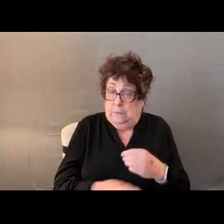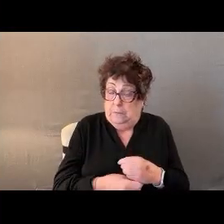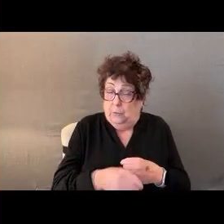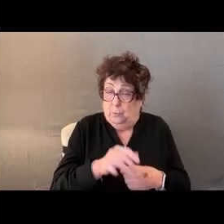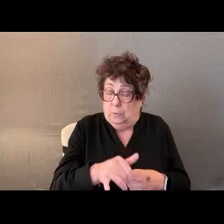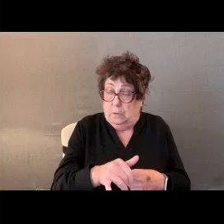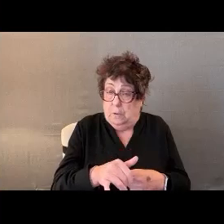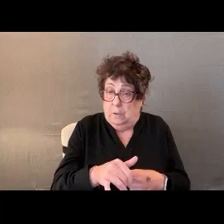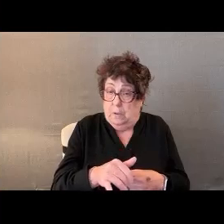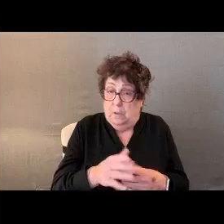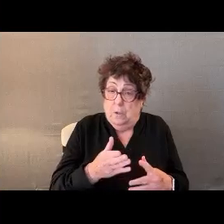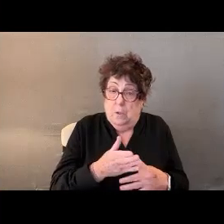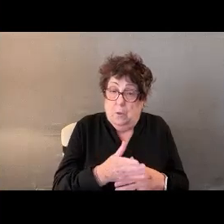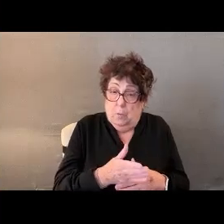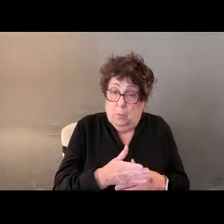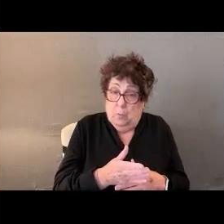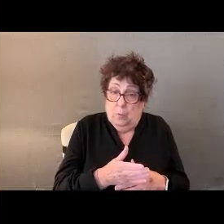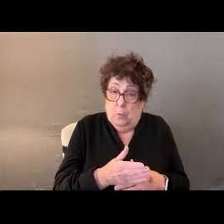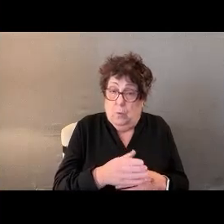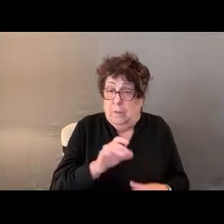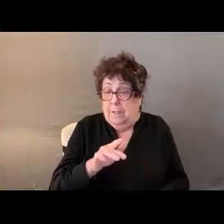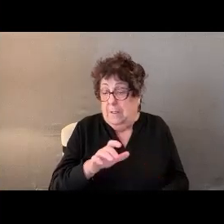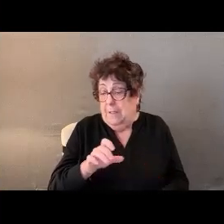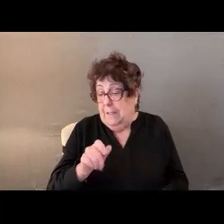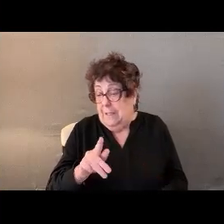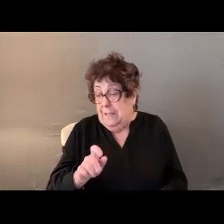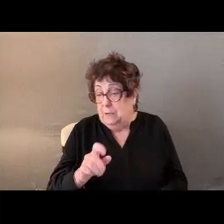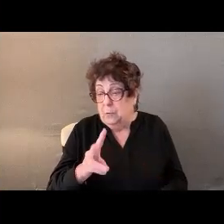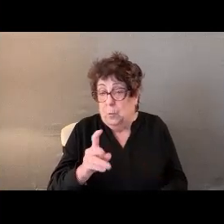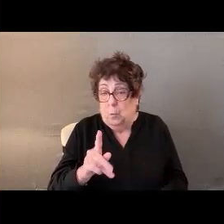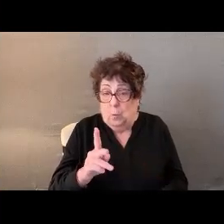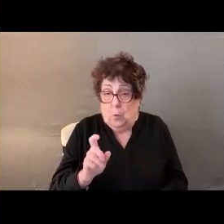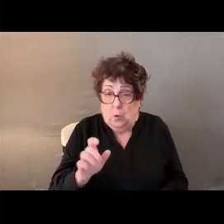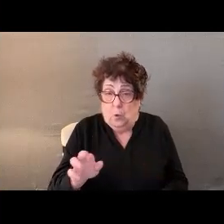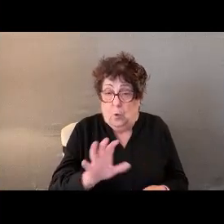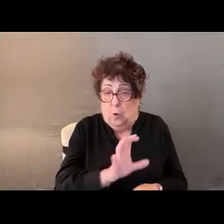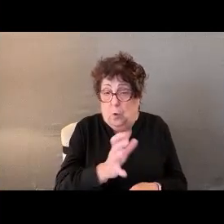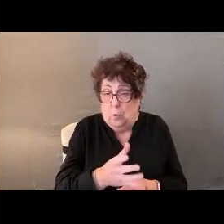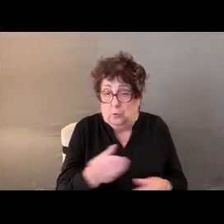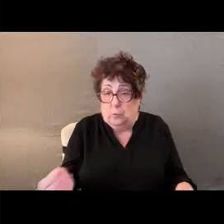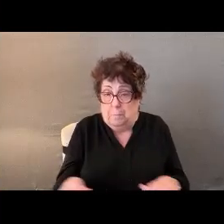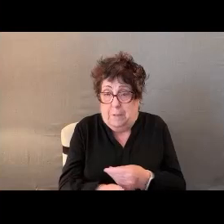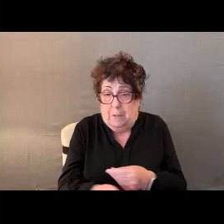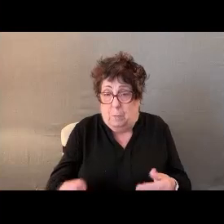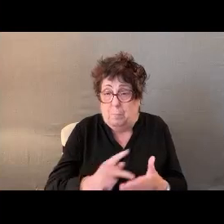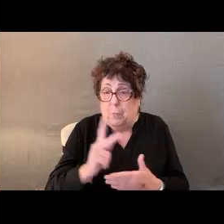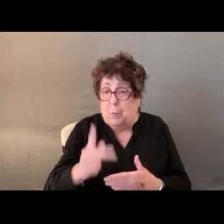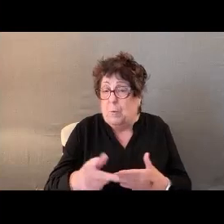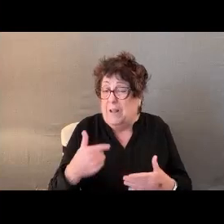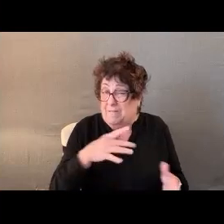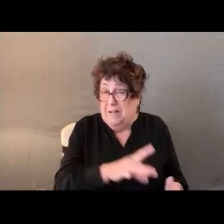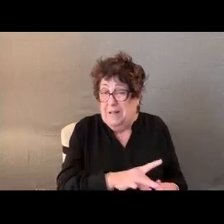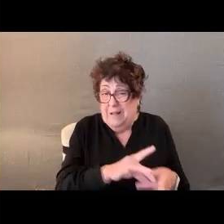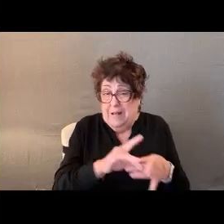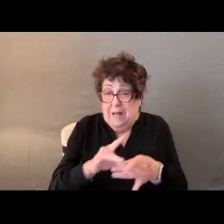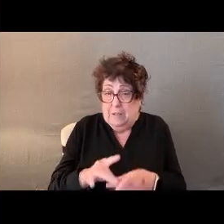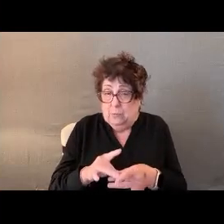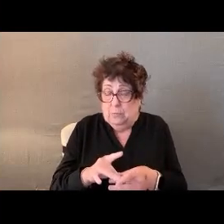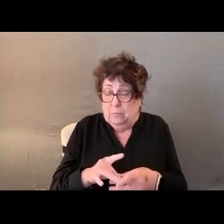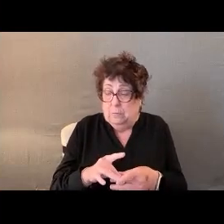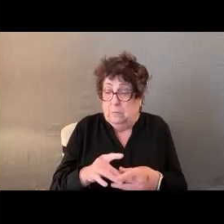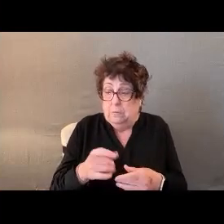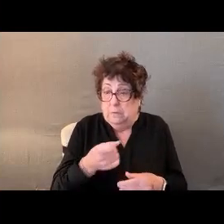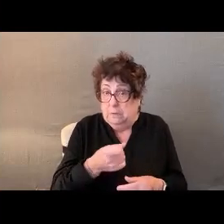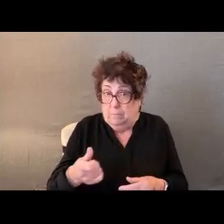our caseworker cultural mediator program, we have connection with a number of local community health boards. These